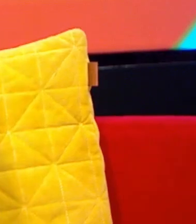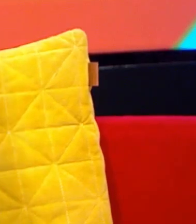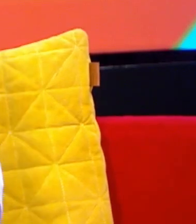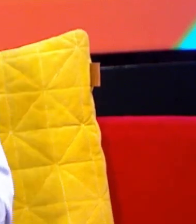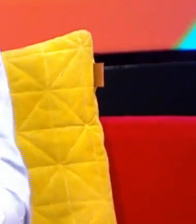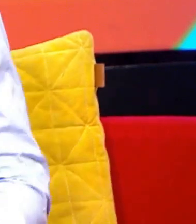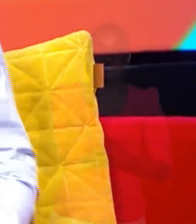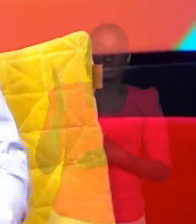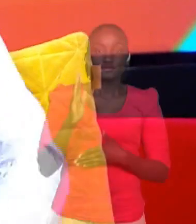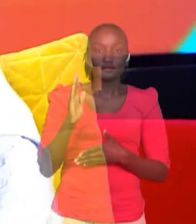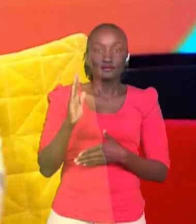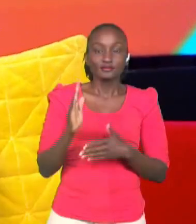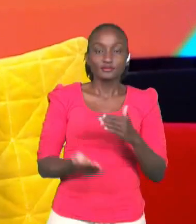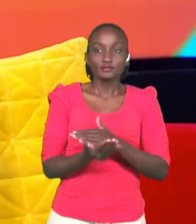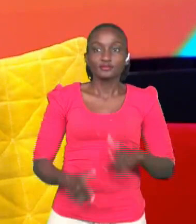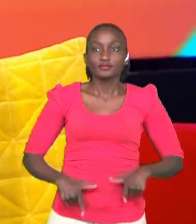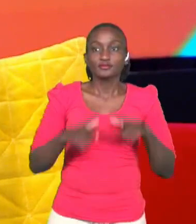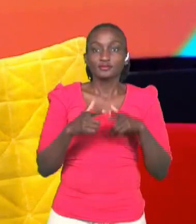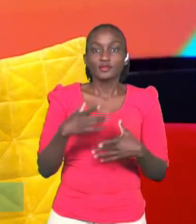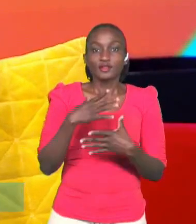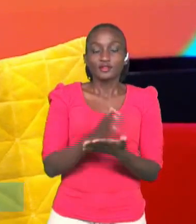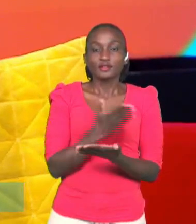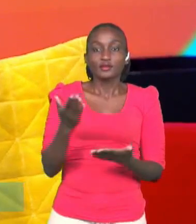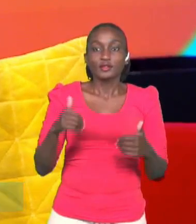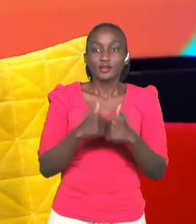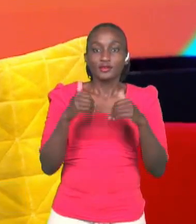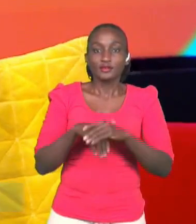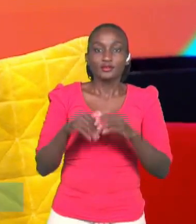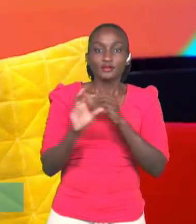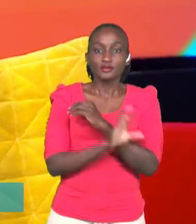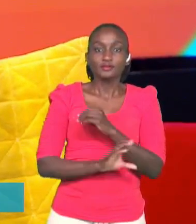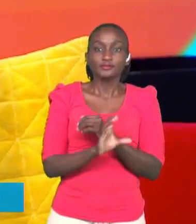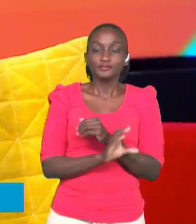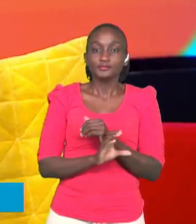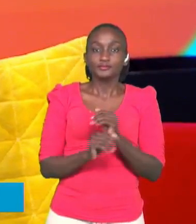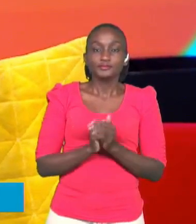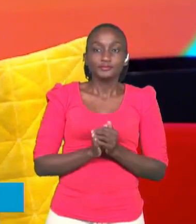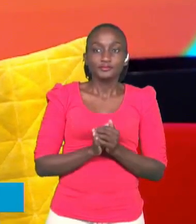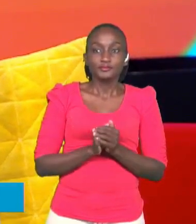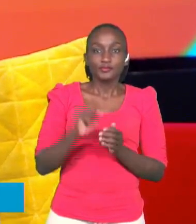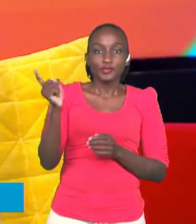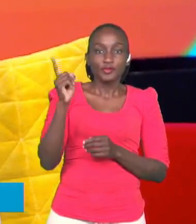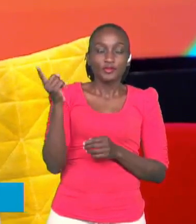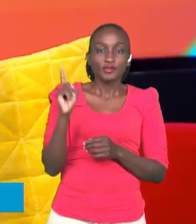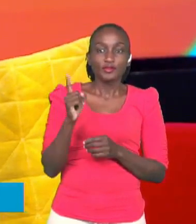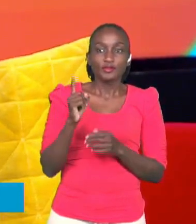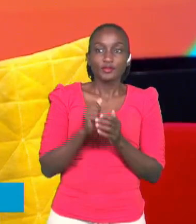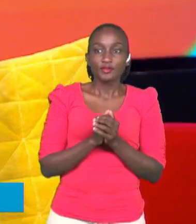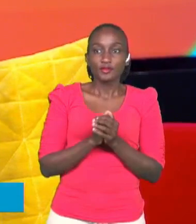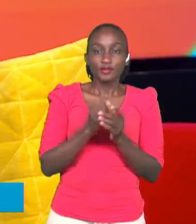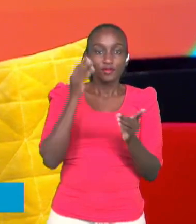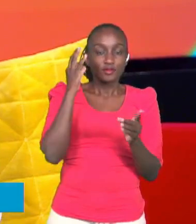Right, welcome back to Morning Live. And there's something interesting coming up in this country. And the ministers of